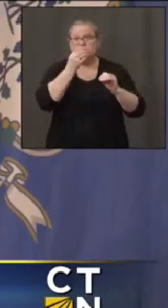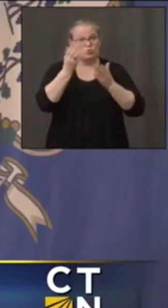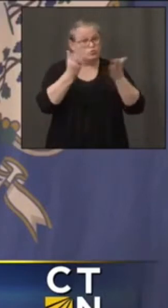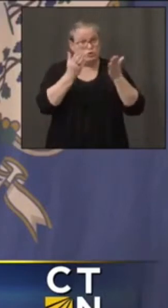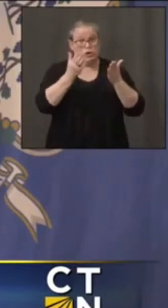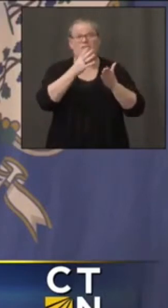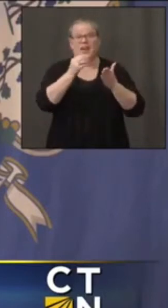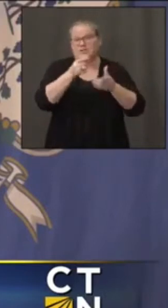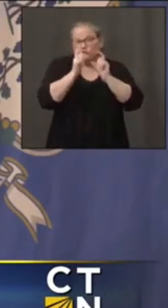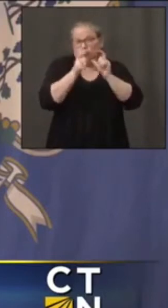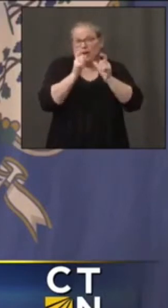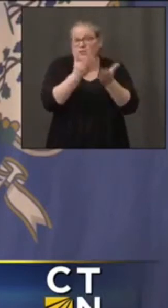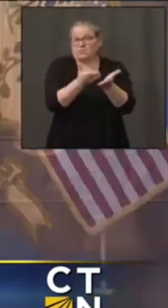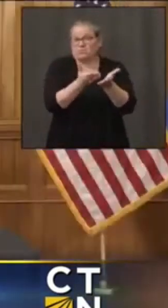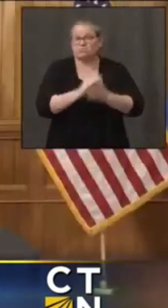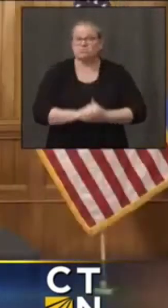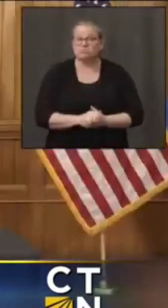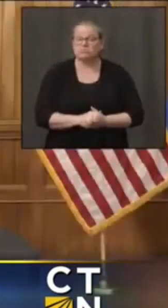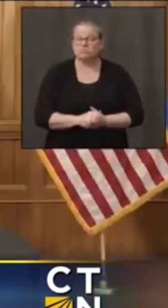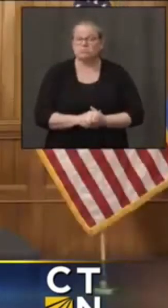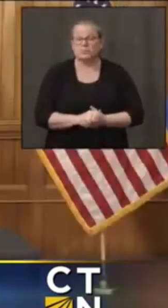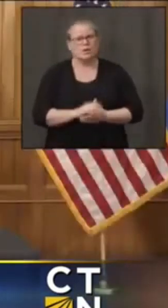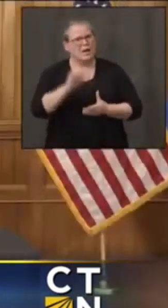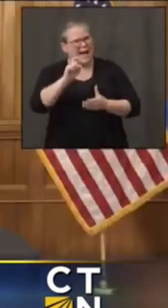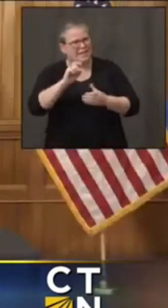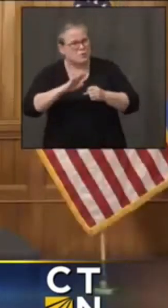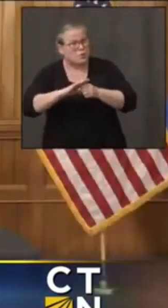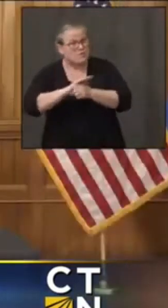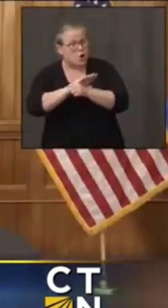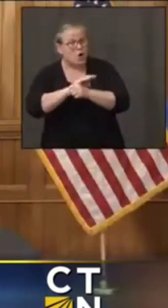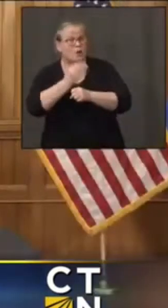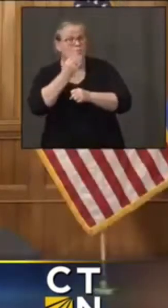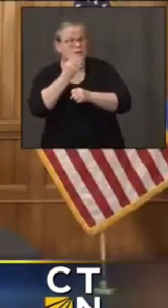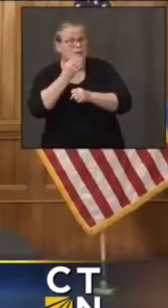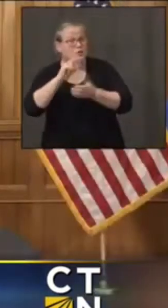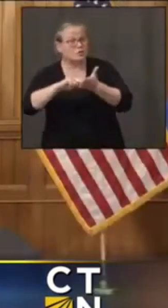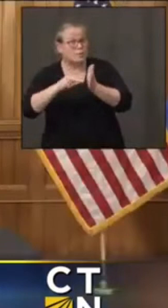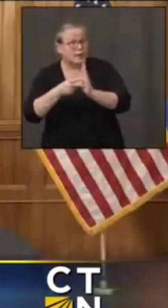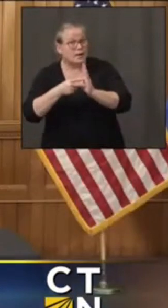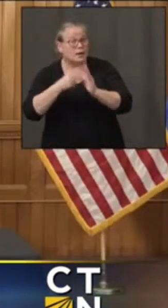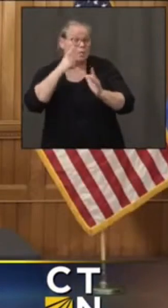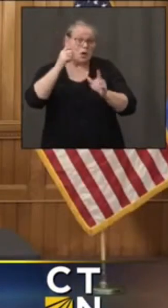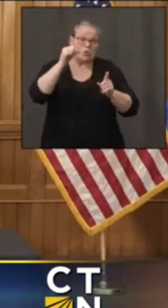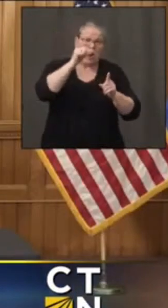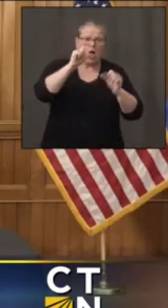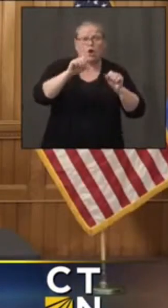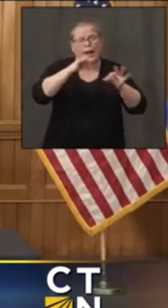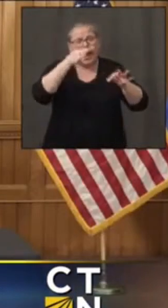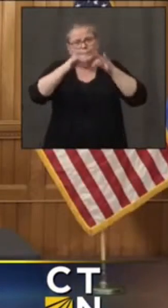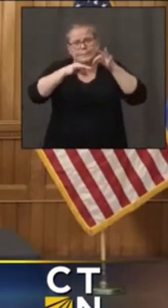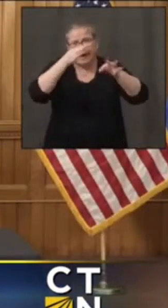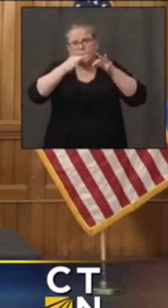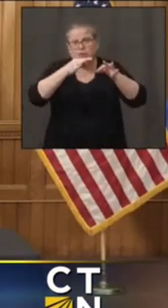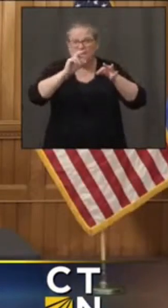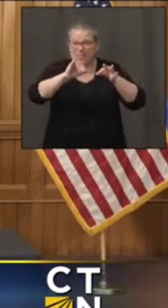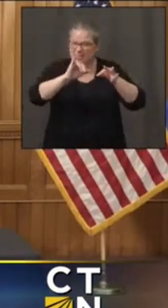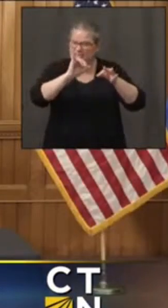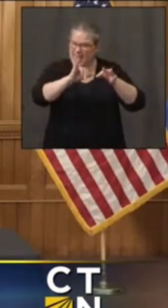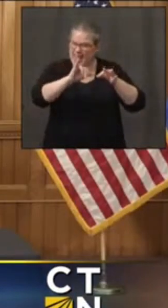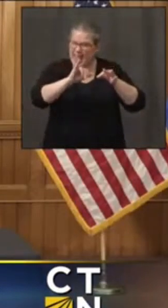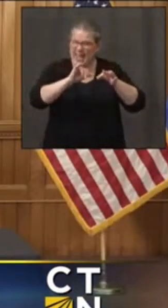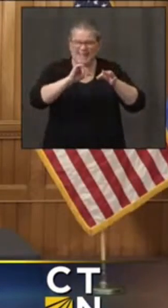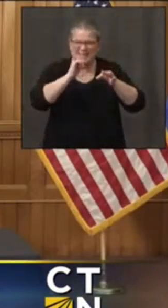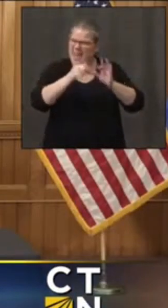So does it have to be like full meal? Because it sounds like a bar serving appetizers or whatever doesn't count.